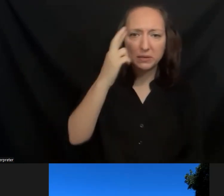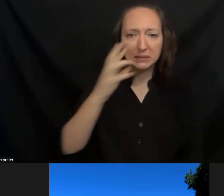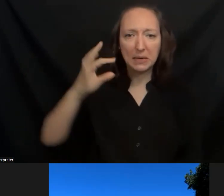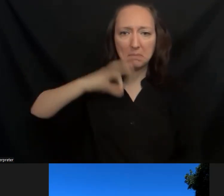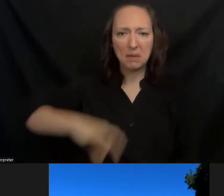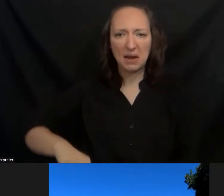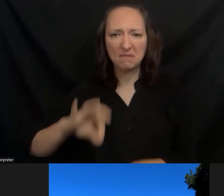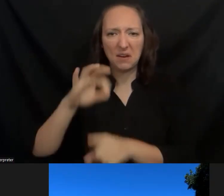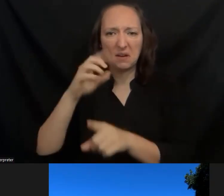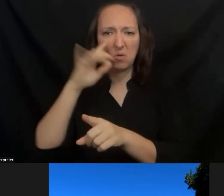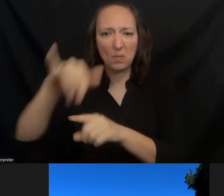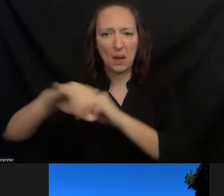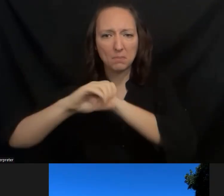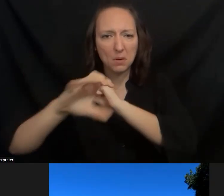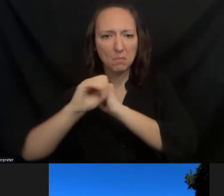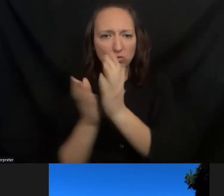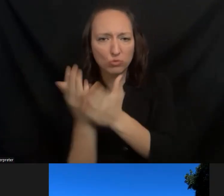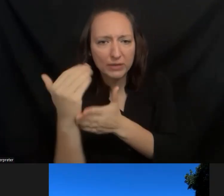me just read the site here at